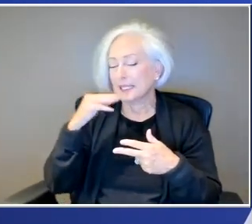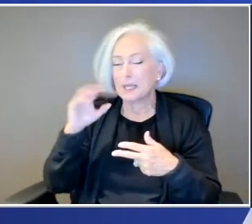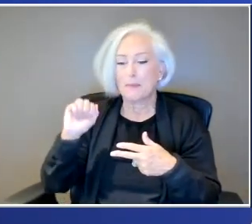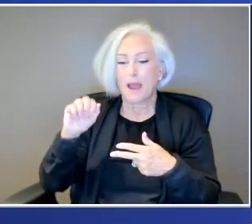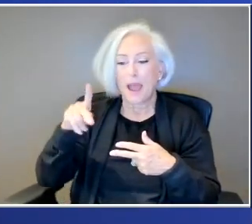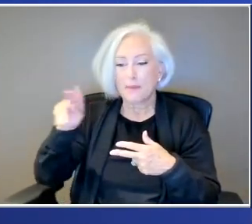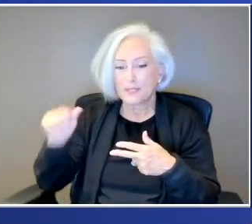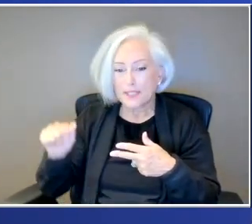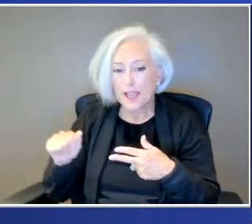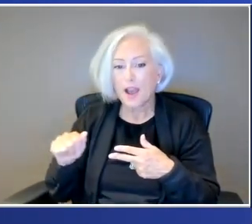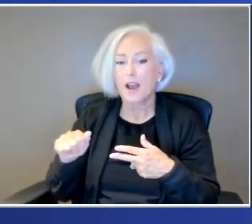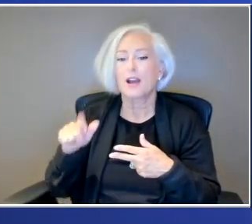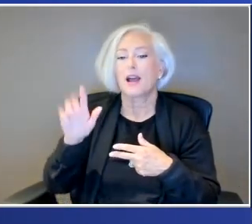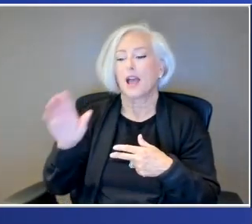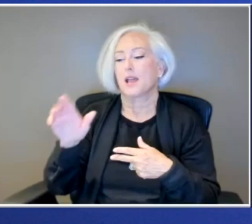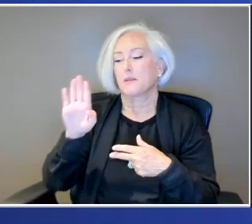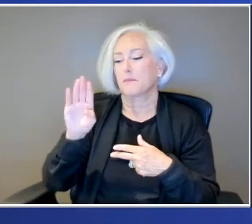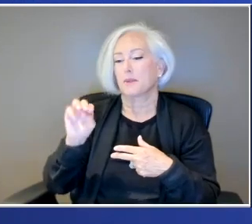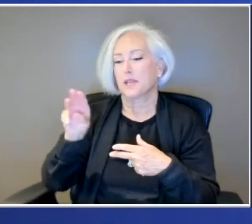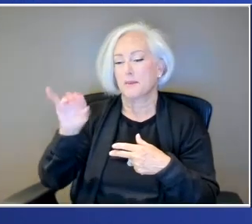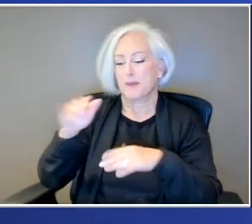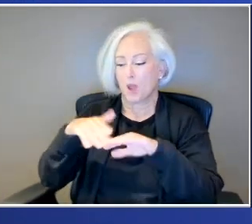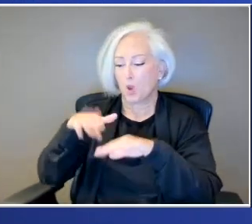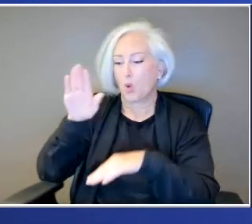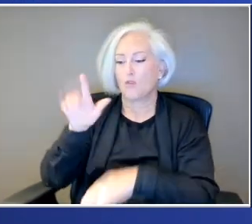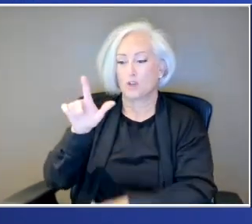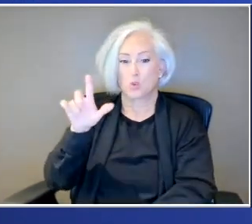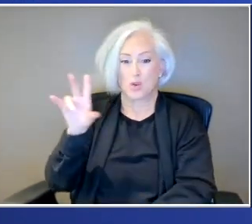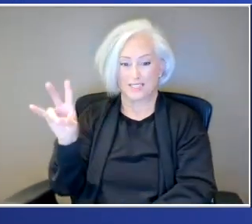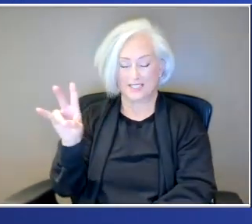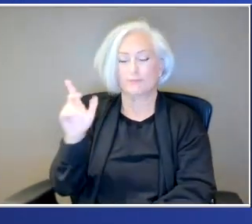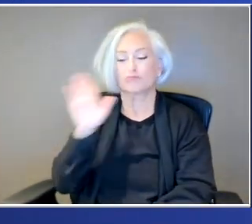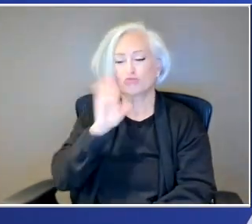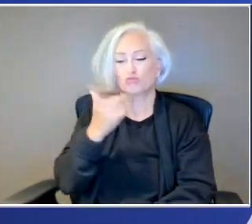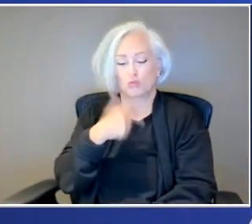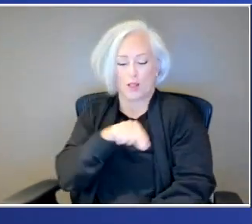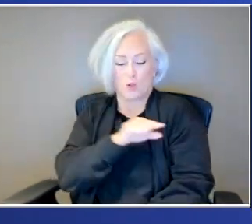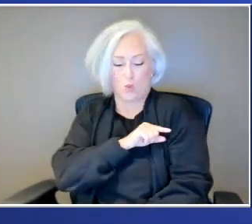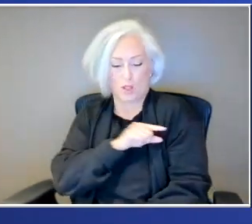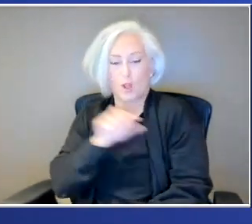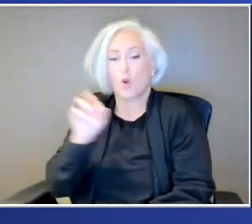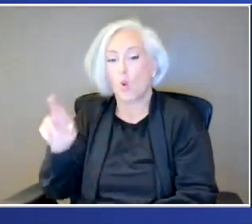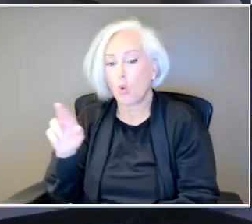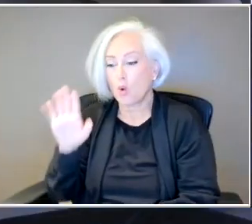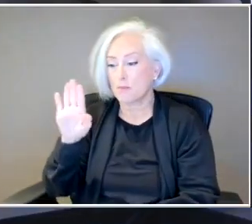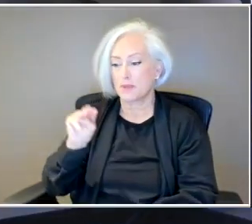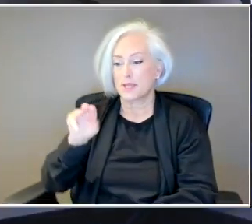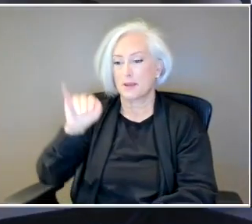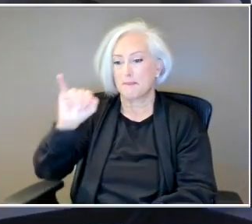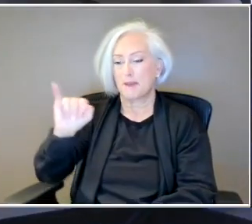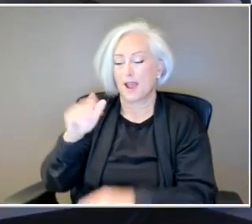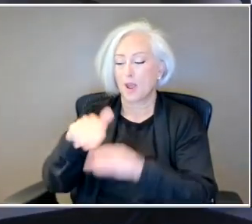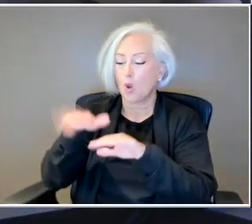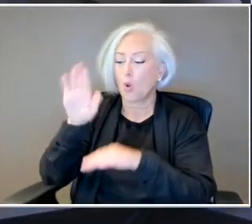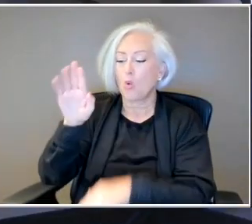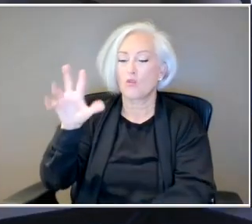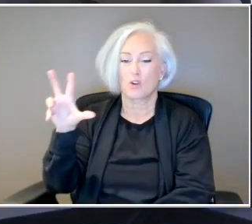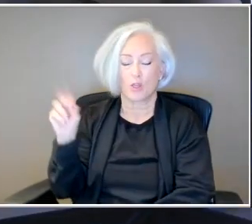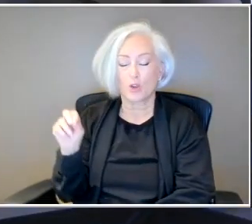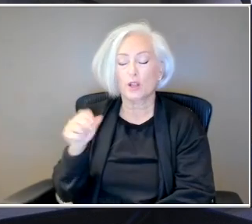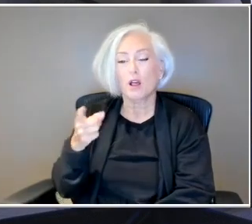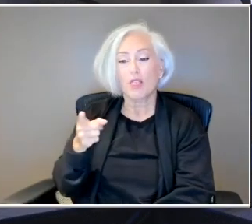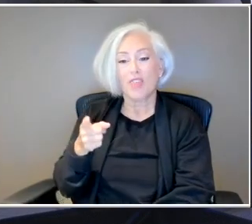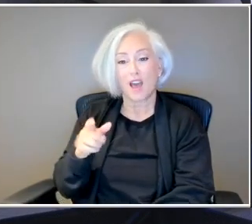27, they qualify for the medications, or if they have a BMI of 30 or over. So Cynthia, how did the drugs make you feel? Did you have